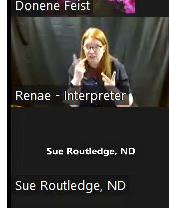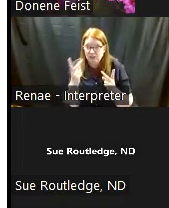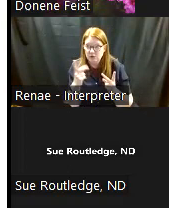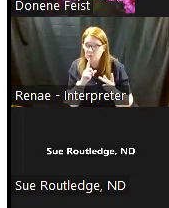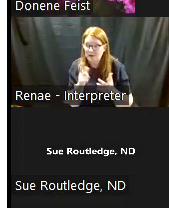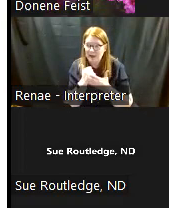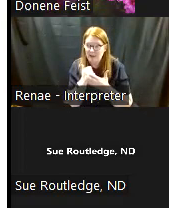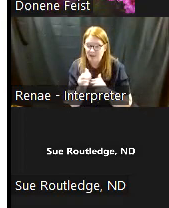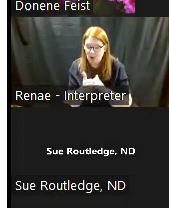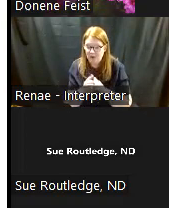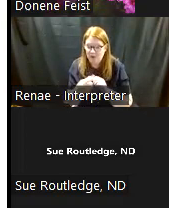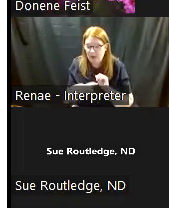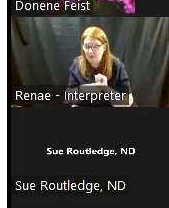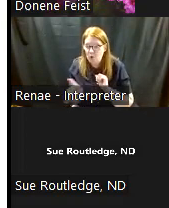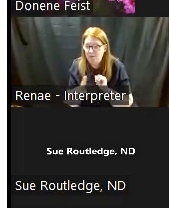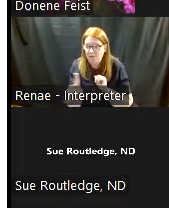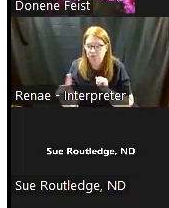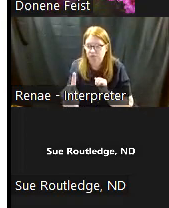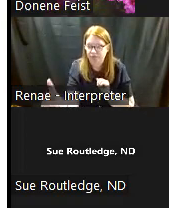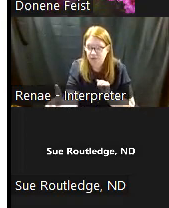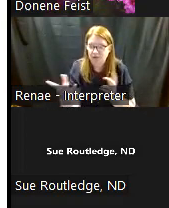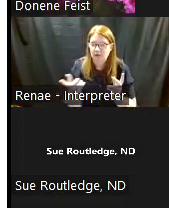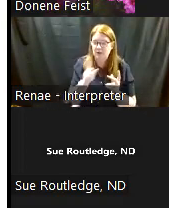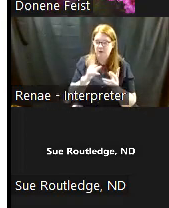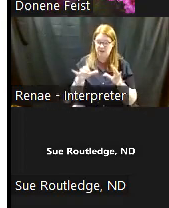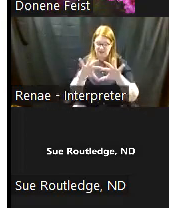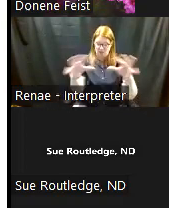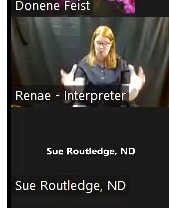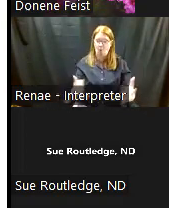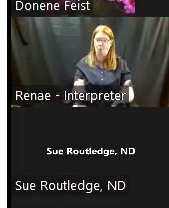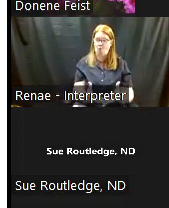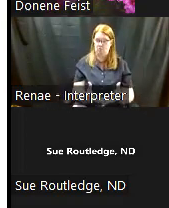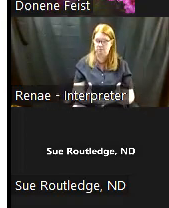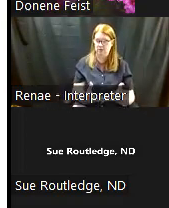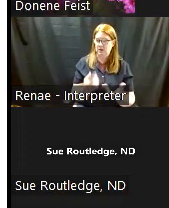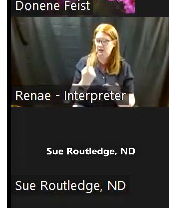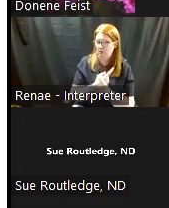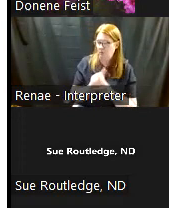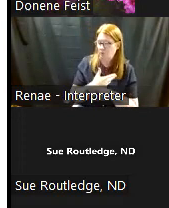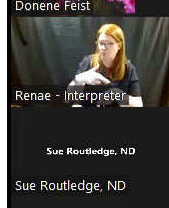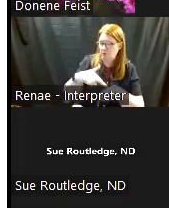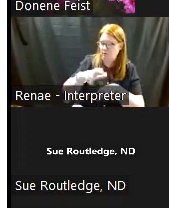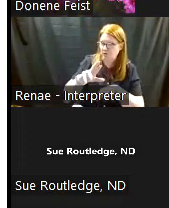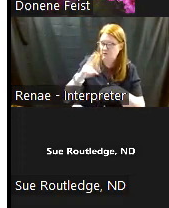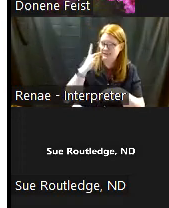we're really thinking about kind of the whole child at this point and making sure we're making the right referrals to look at all